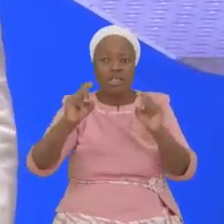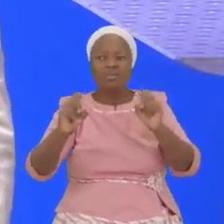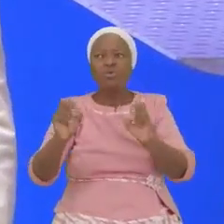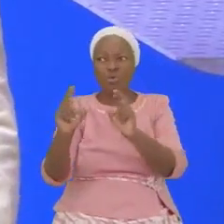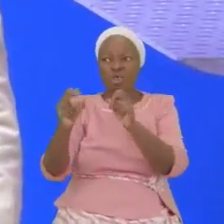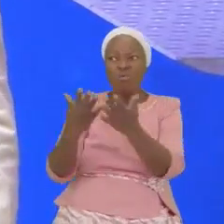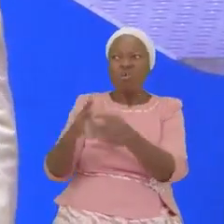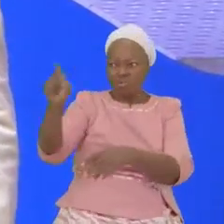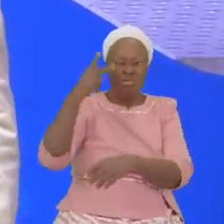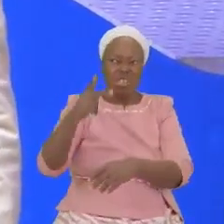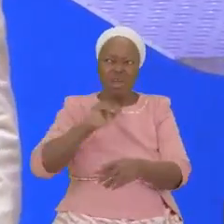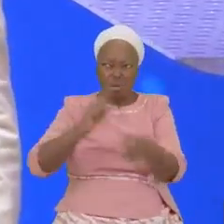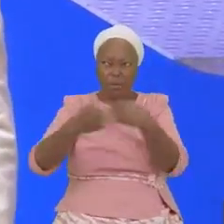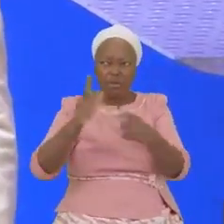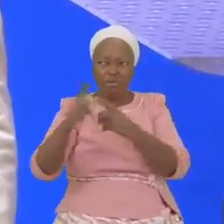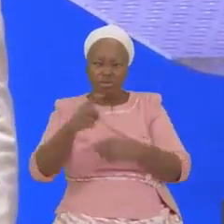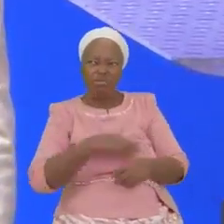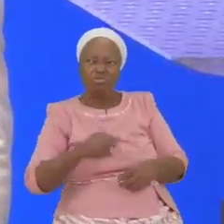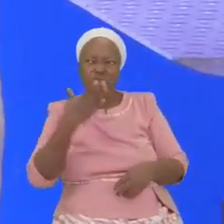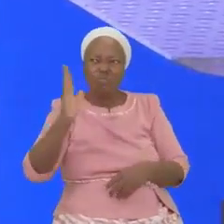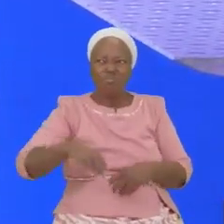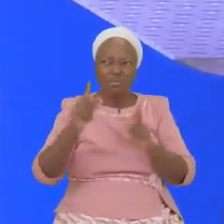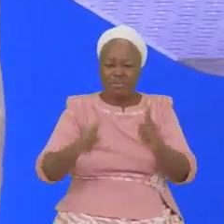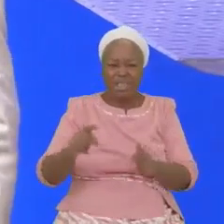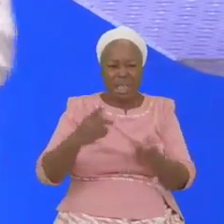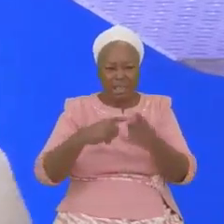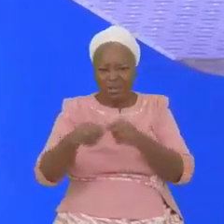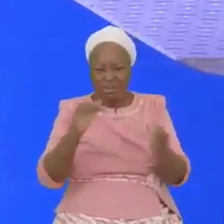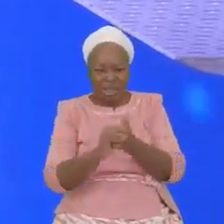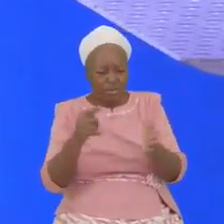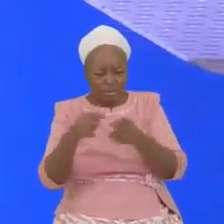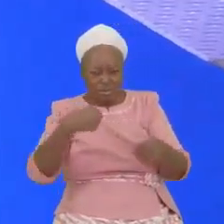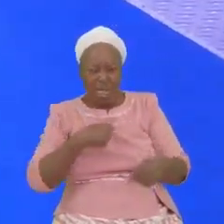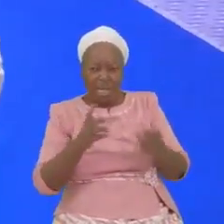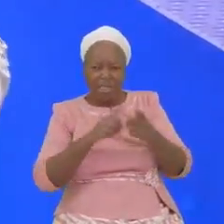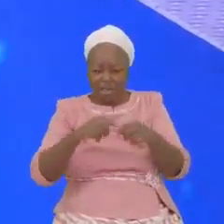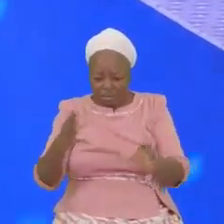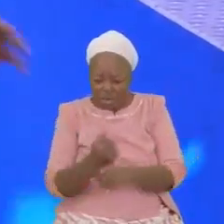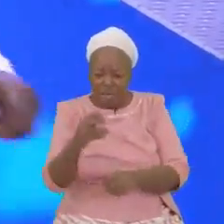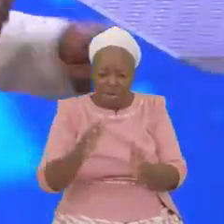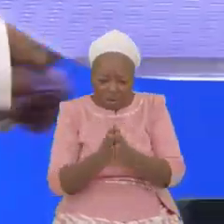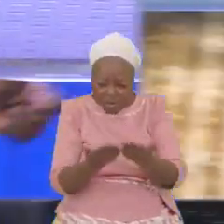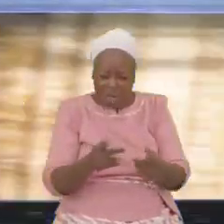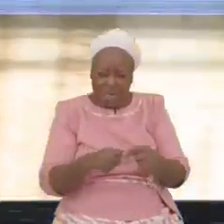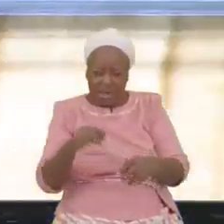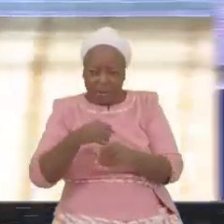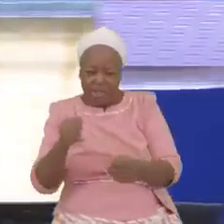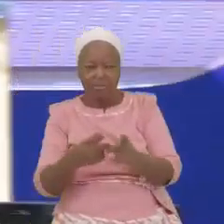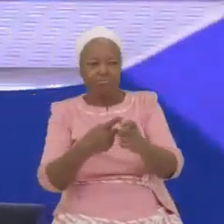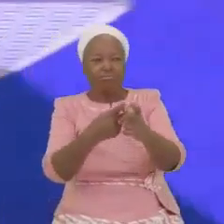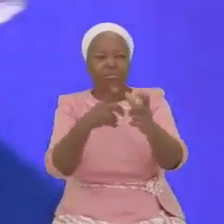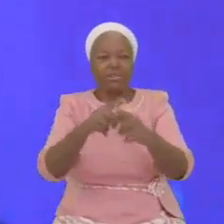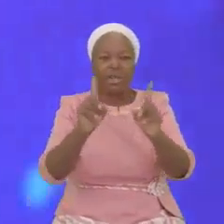deal with you. You're a naughty person. Now you do that to me, and then you pick your whatever, and you run to